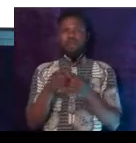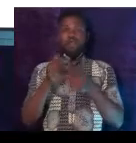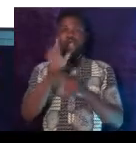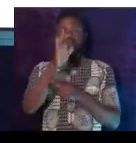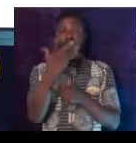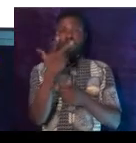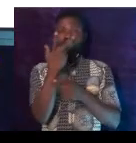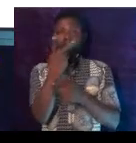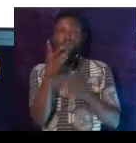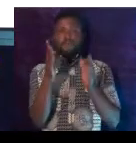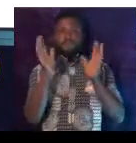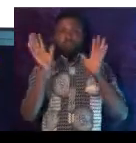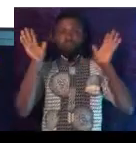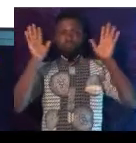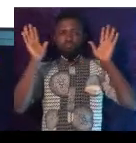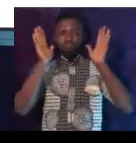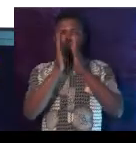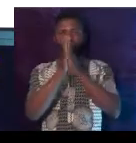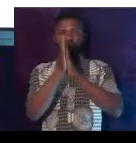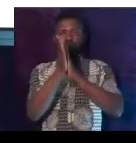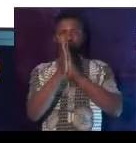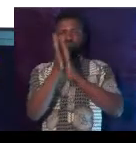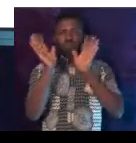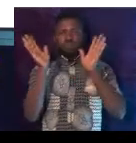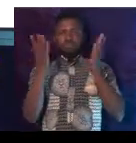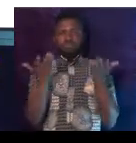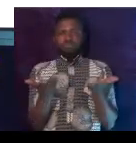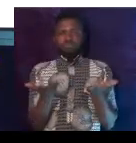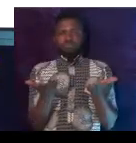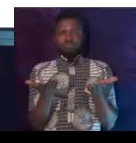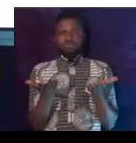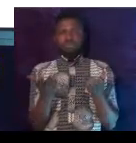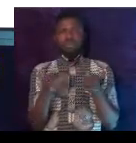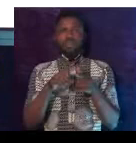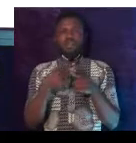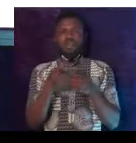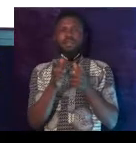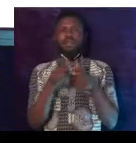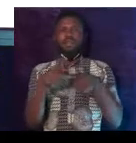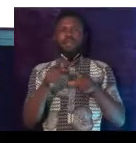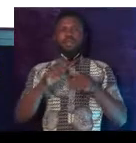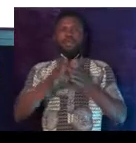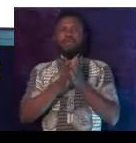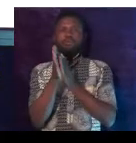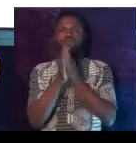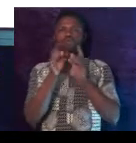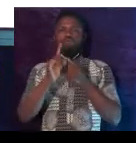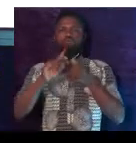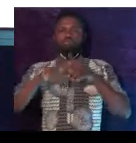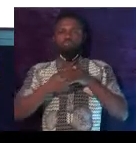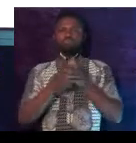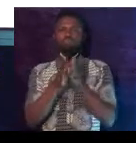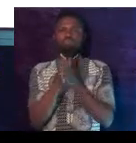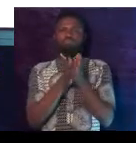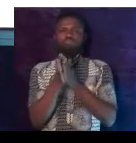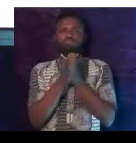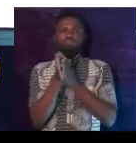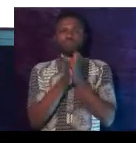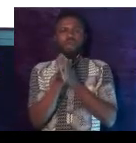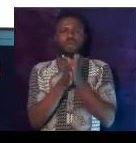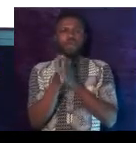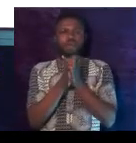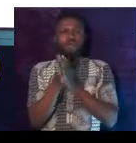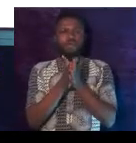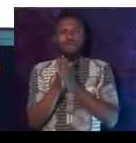that. Let me see your two palms. Show it to me like this. Like this again. Then let's rub. 1, 2, 3,